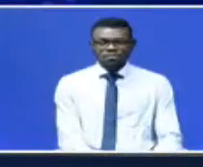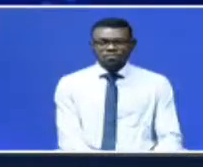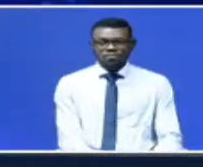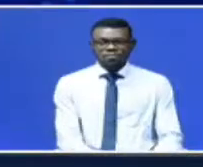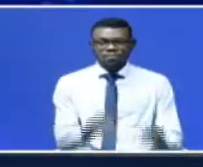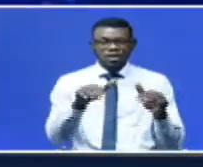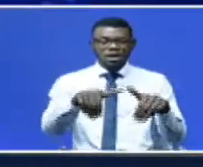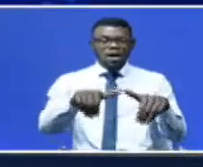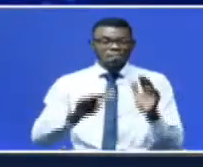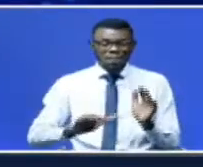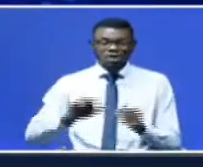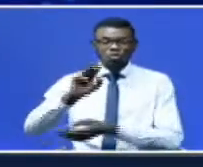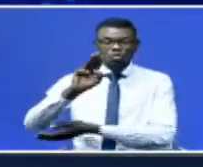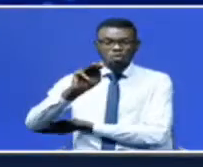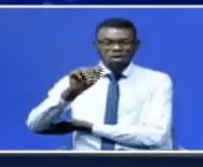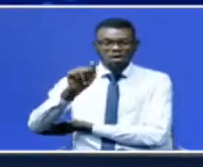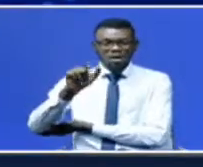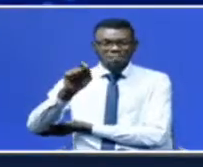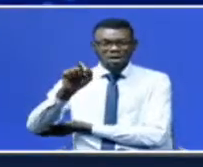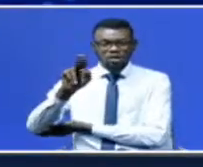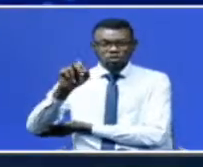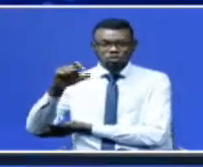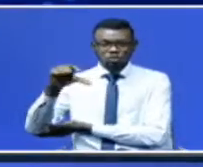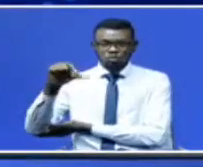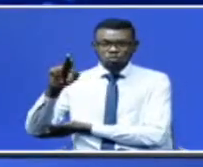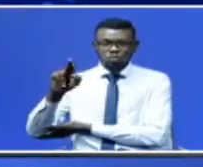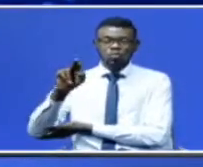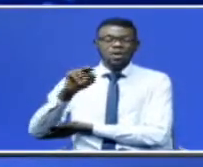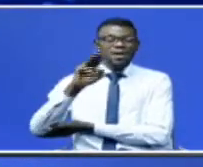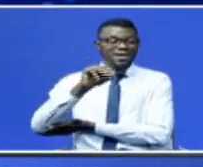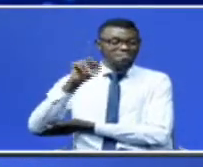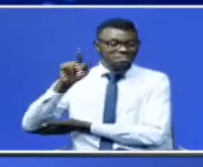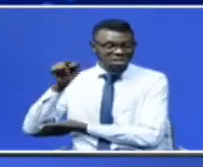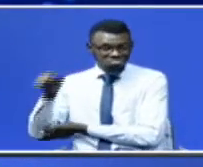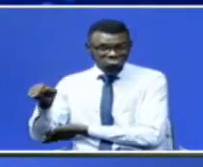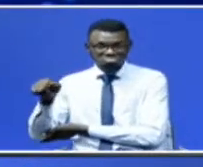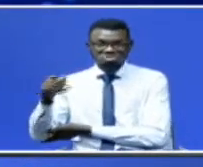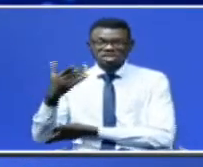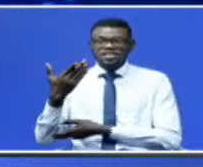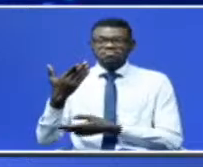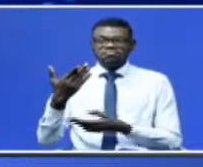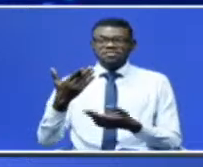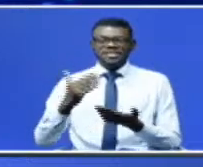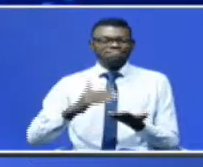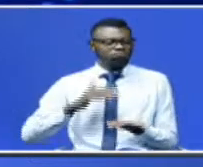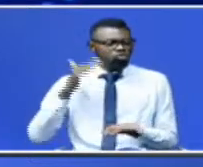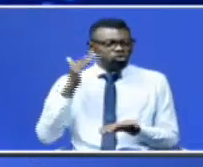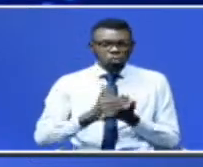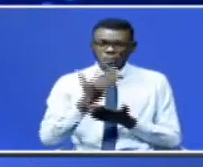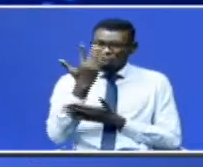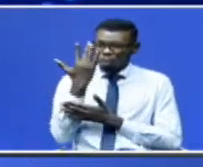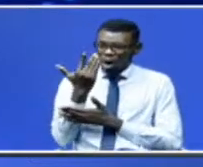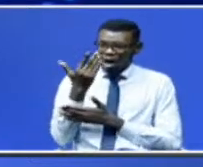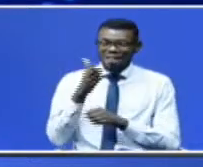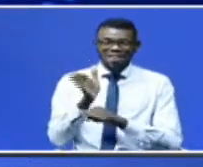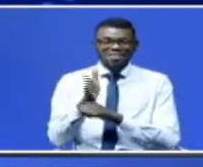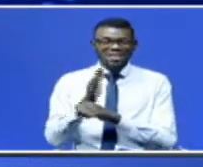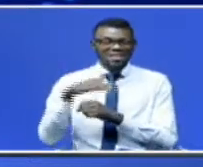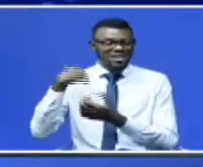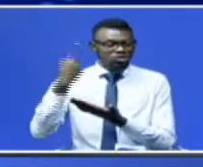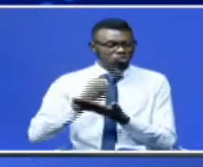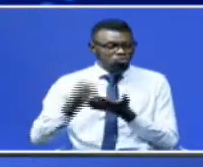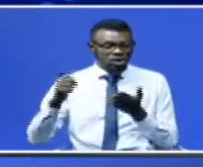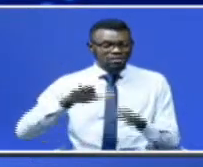Now, the burial for Matungu Member of Parliament, the late Justus Murunga, has been stopped pending hearing on Thursday next